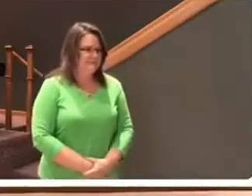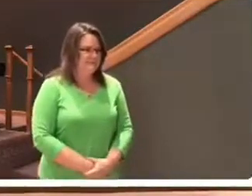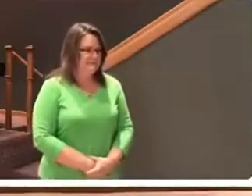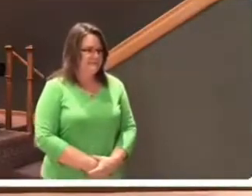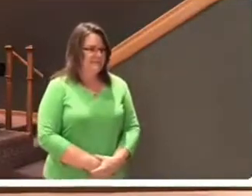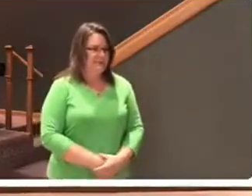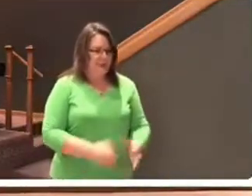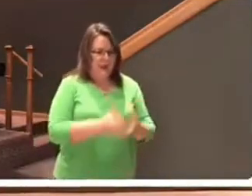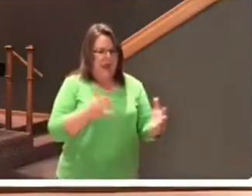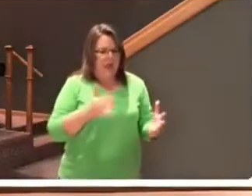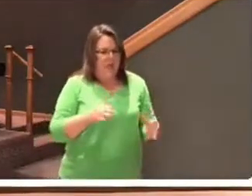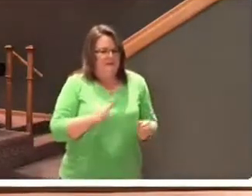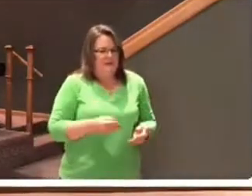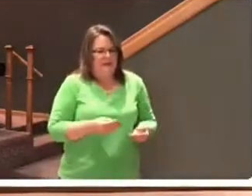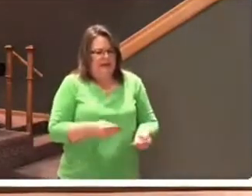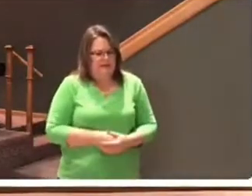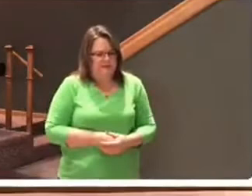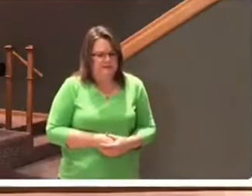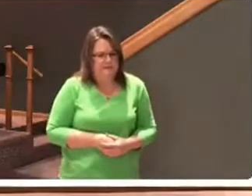How much can we spare?